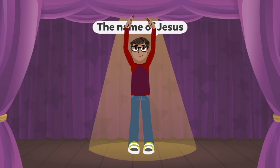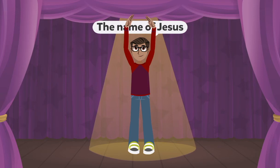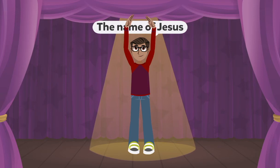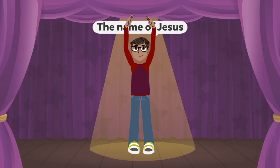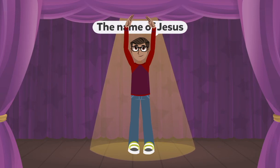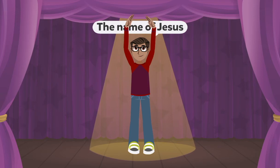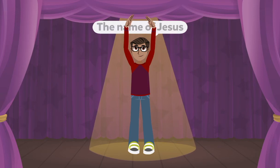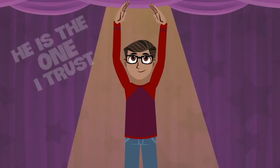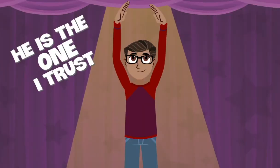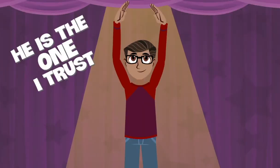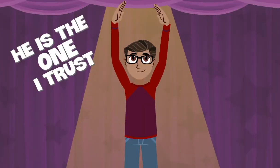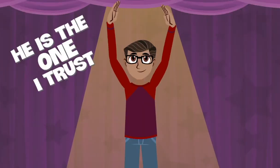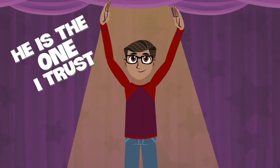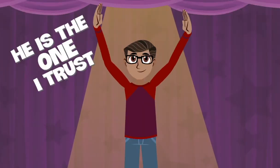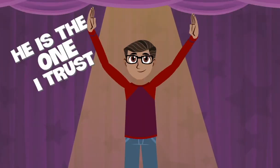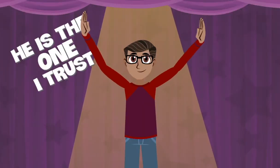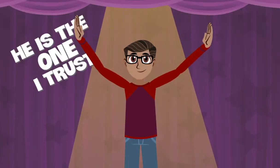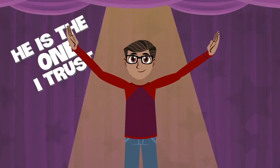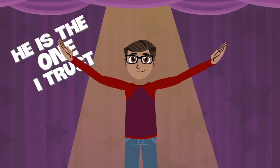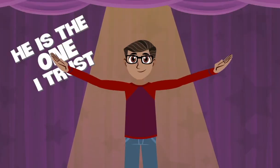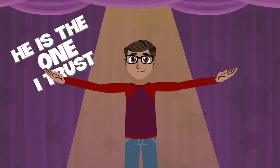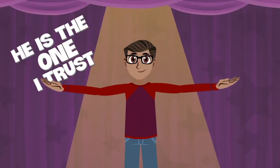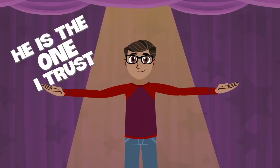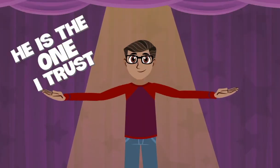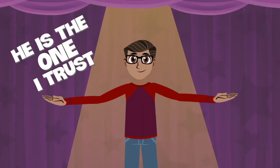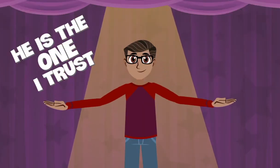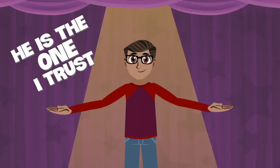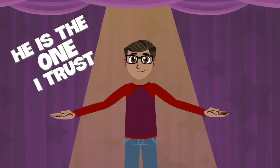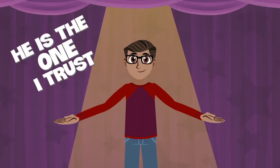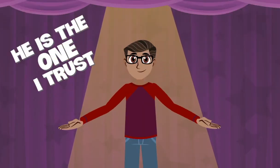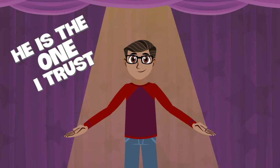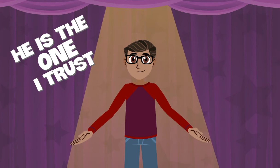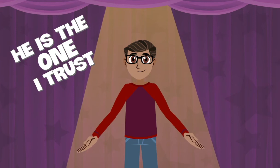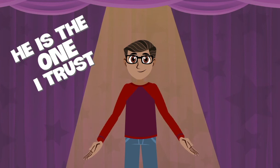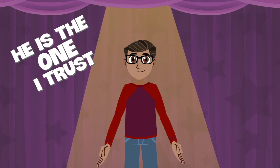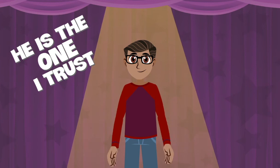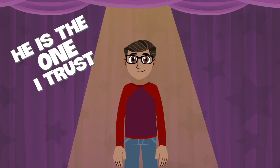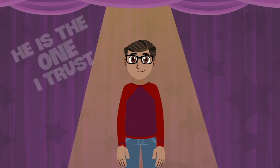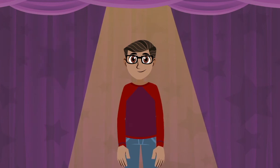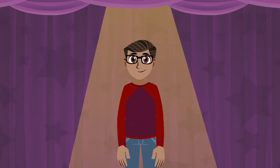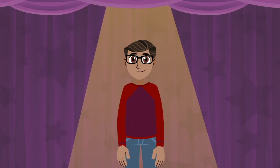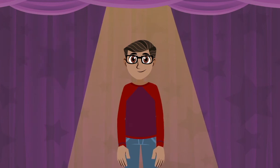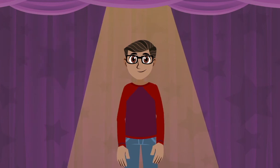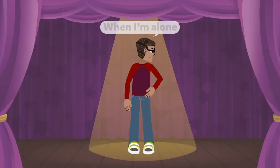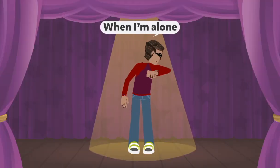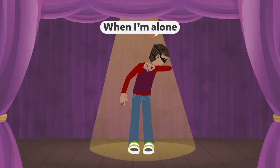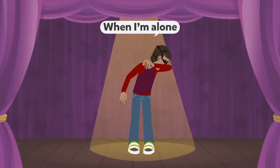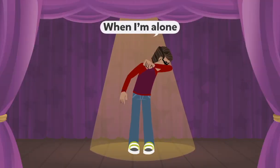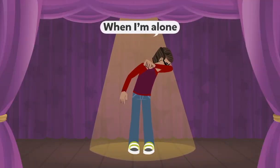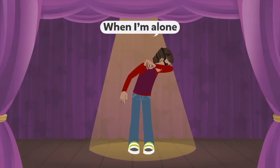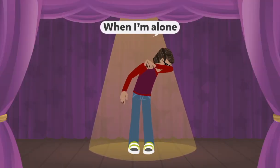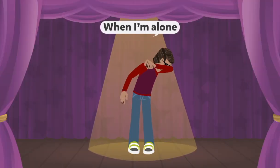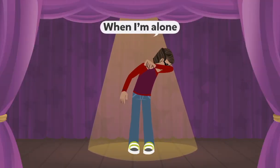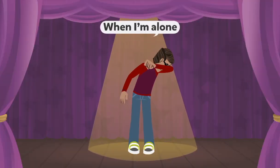of Jesus. He is the one I trust.